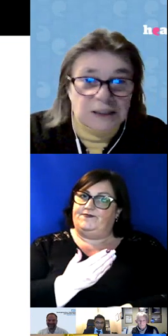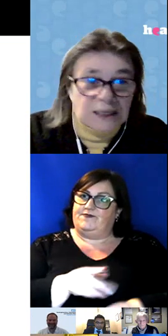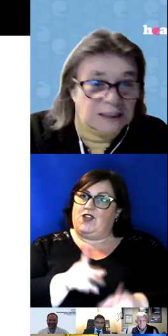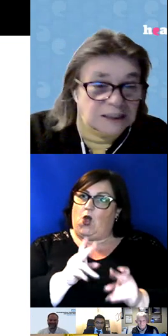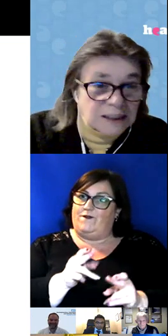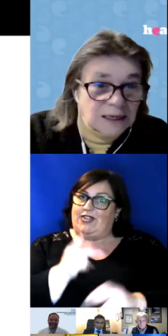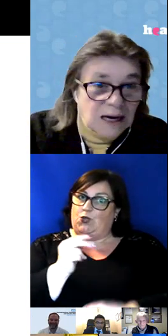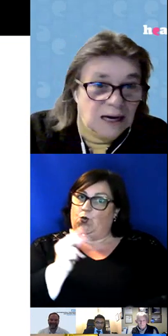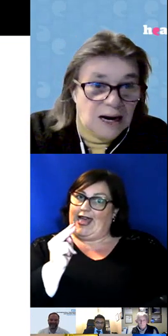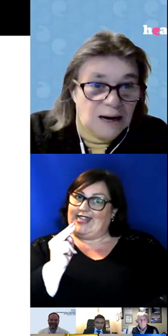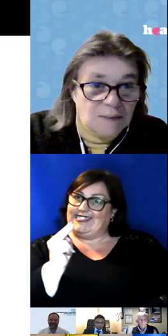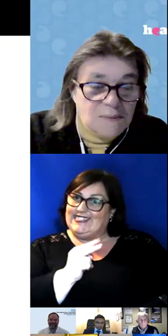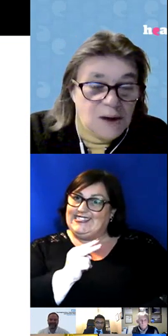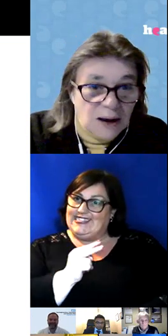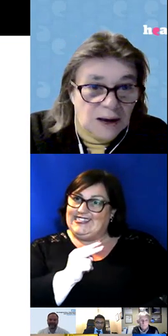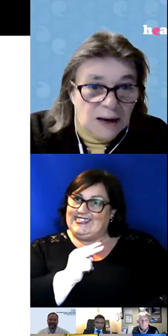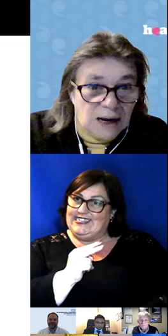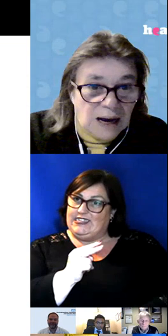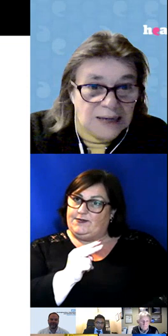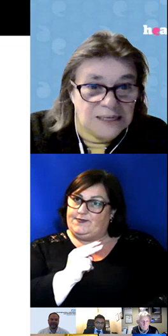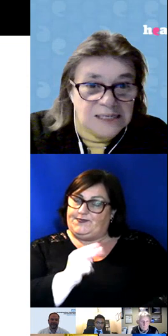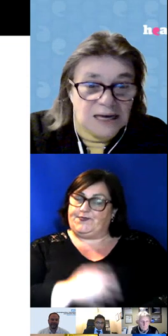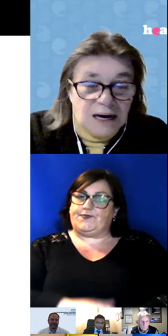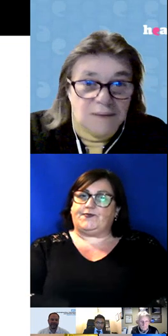all see it.